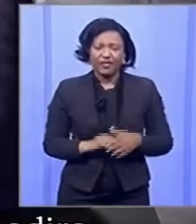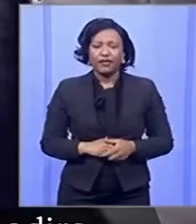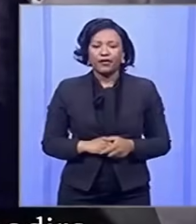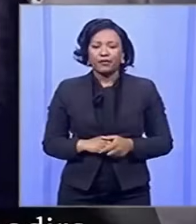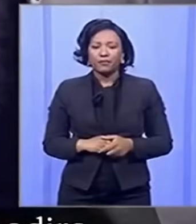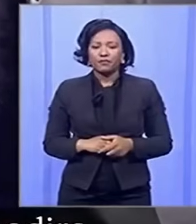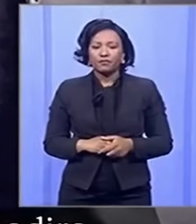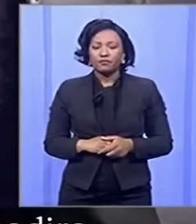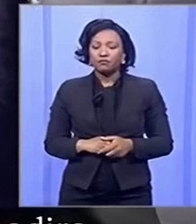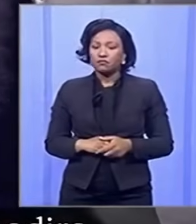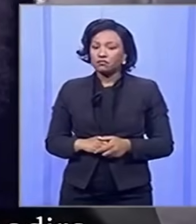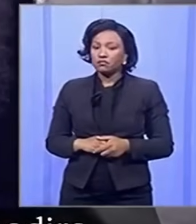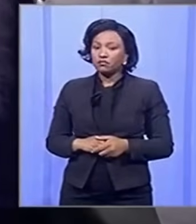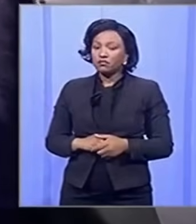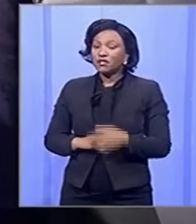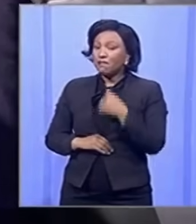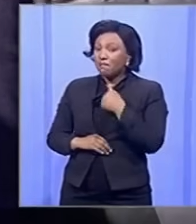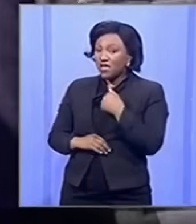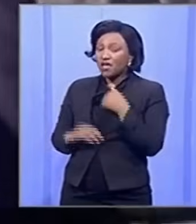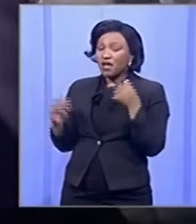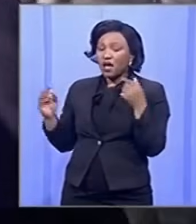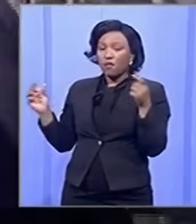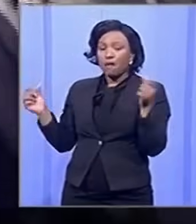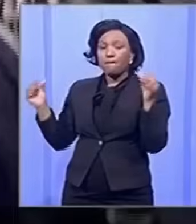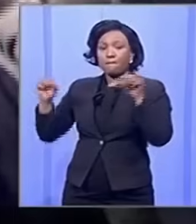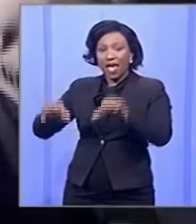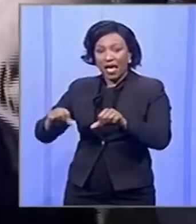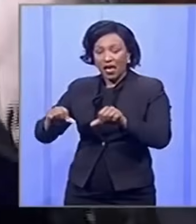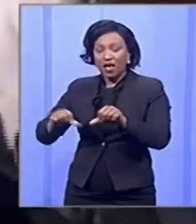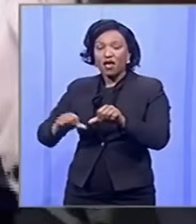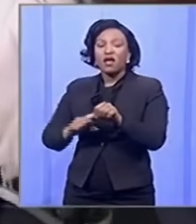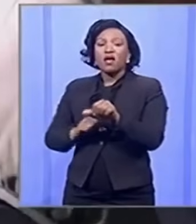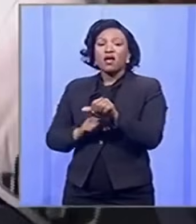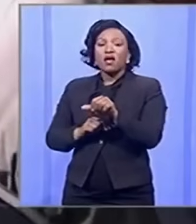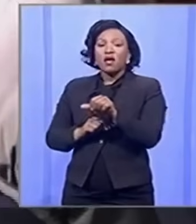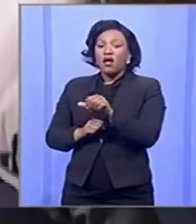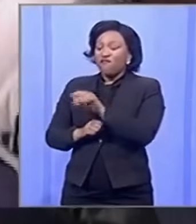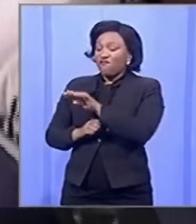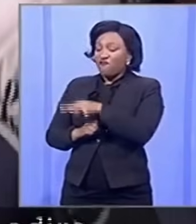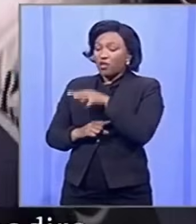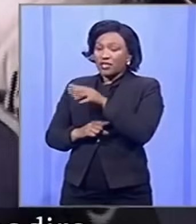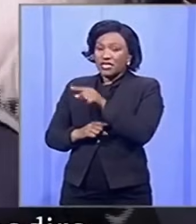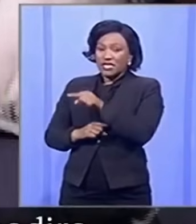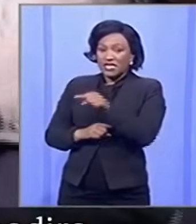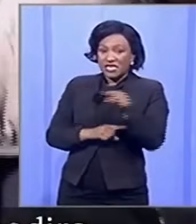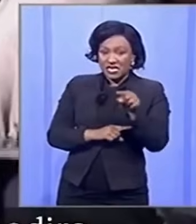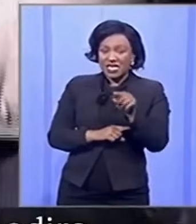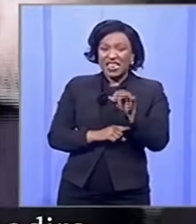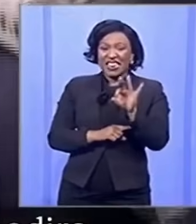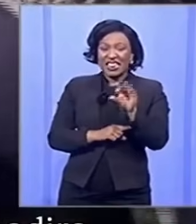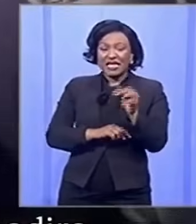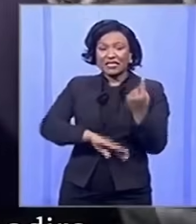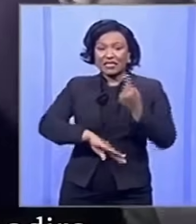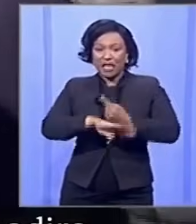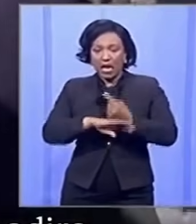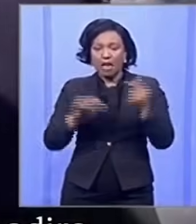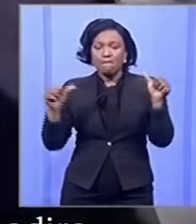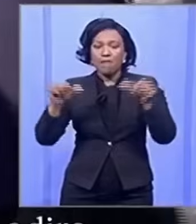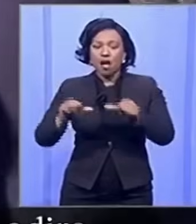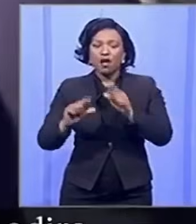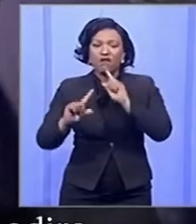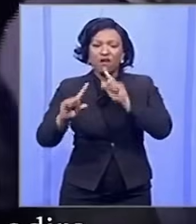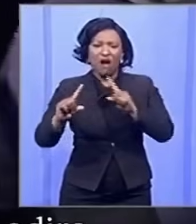will come back within 14 to 30 days or speak to the authors of